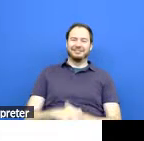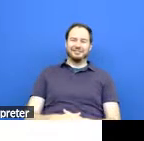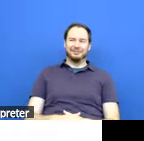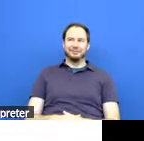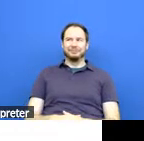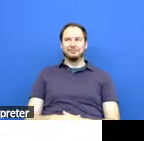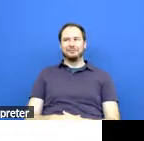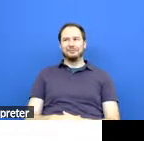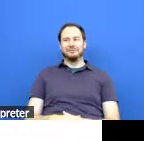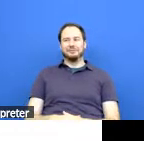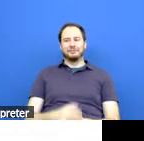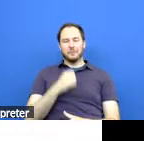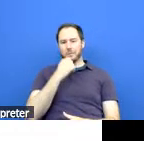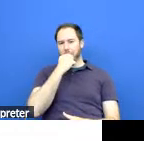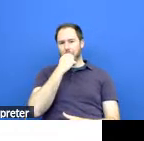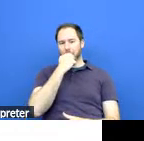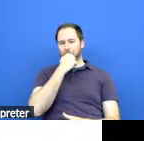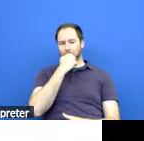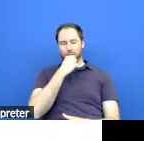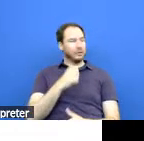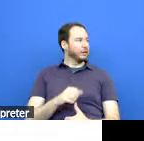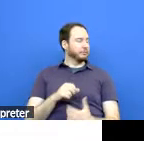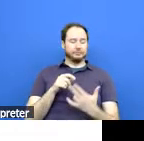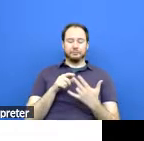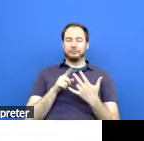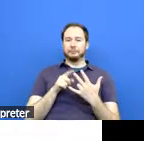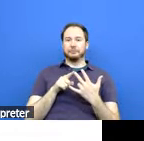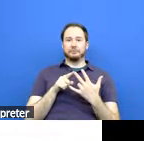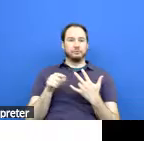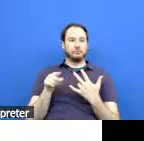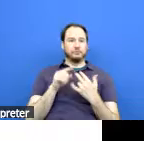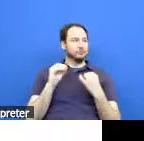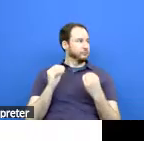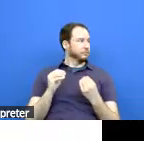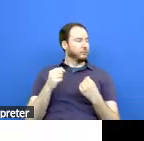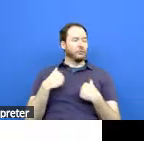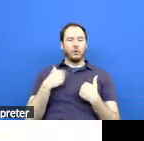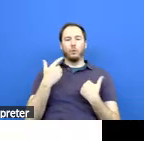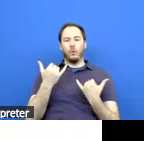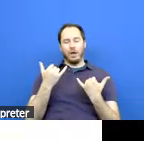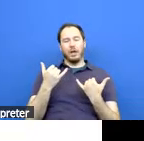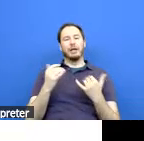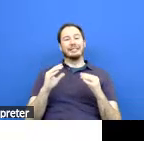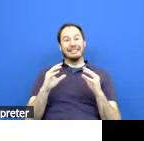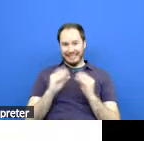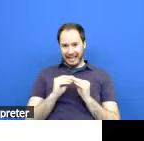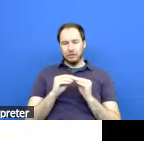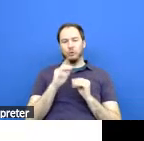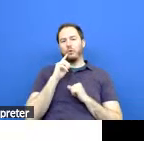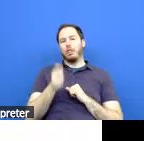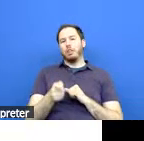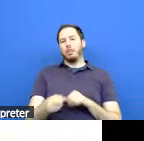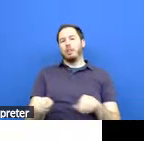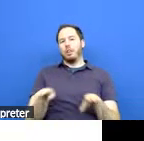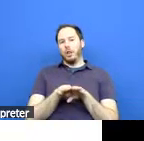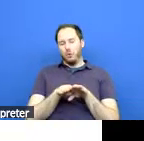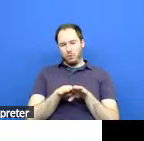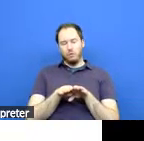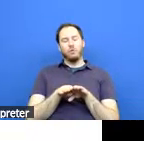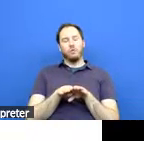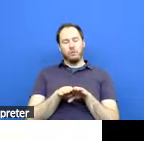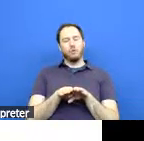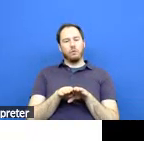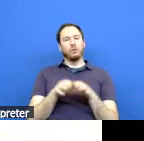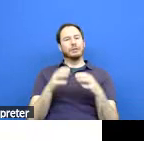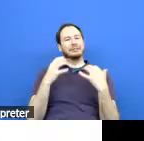So, all right, any other questions? Okay, then as I said, I'm going to close this session of the public hearing. However, the